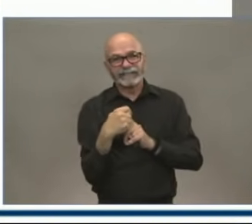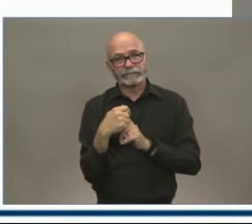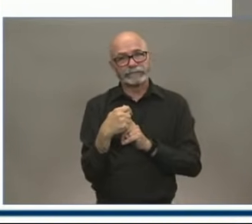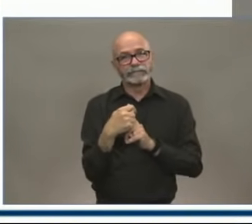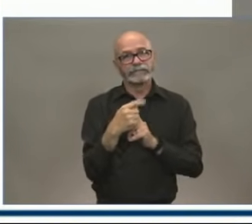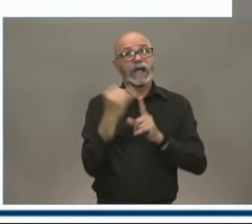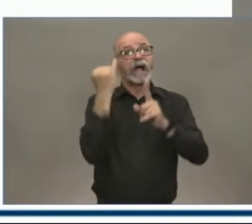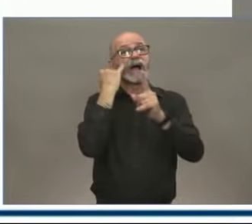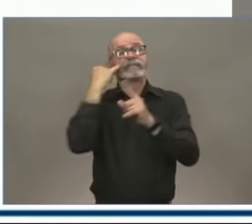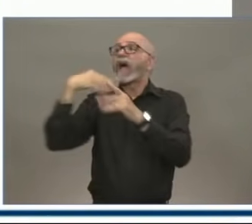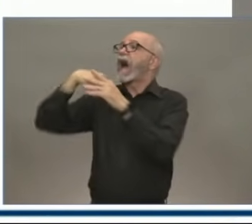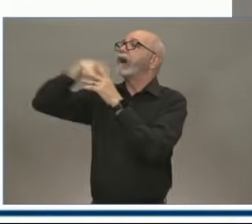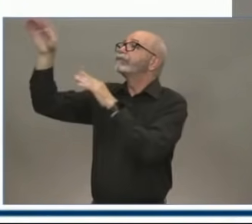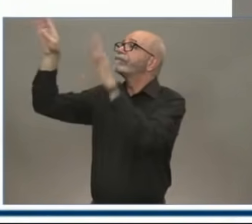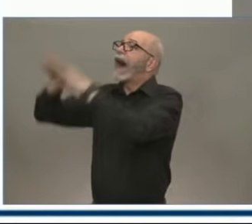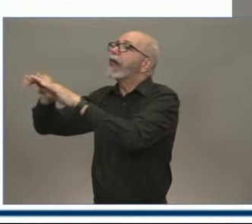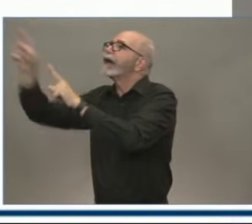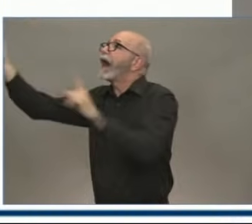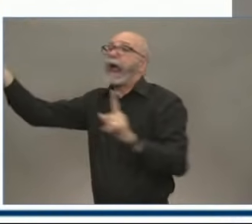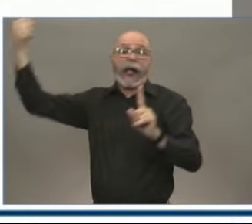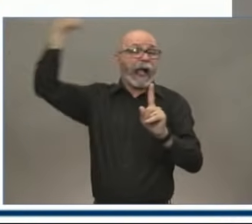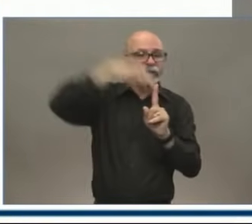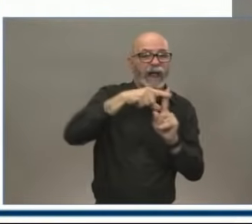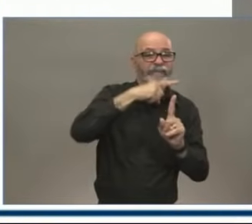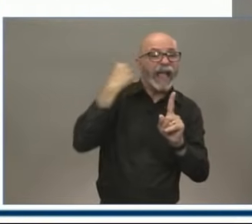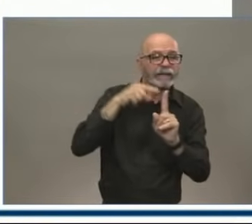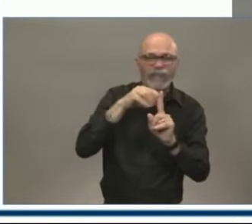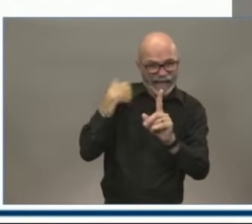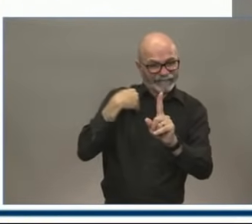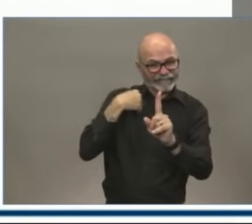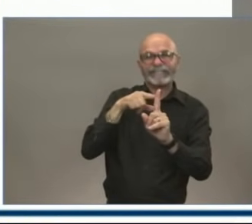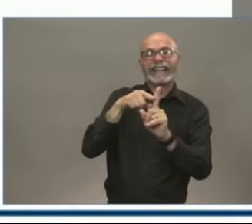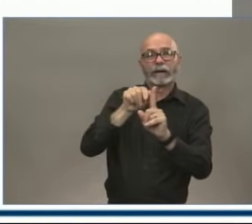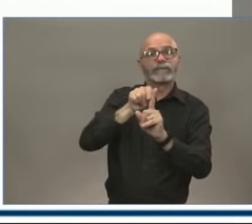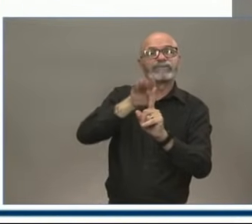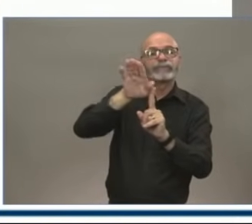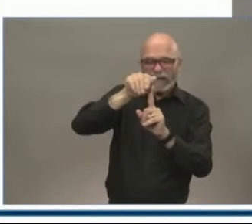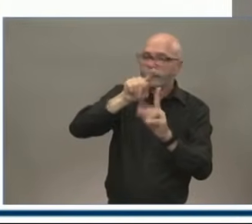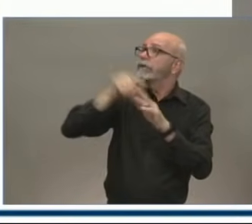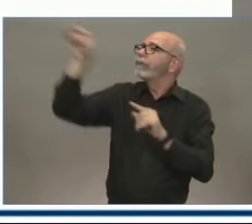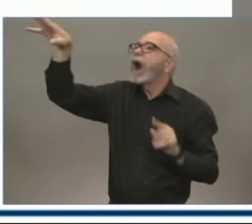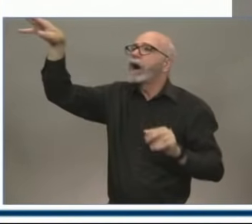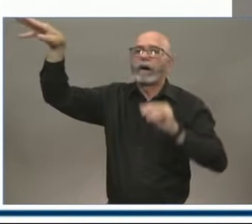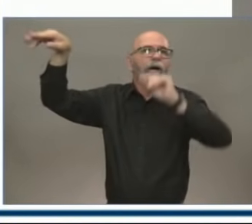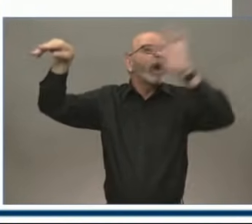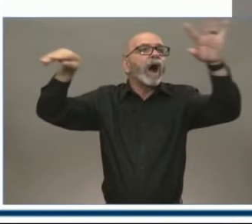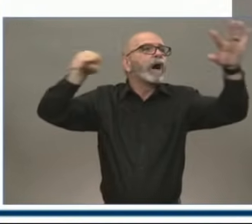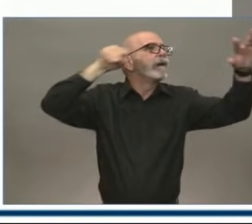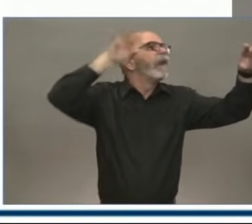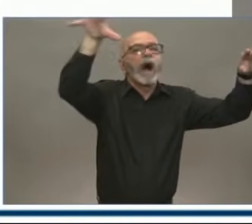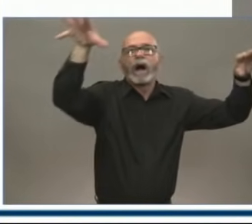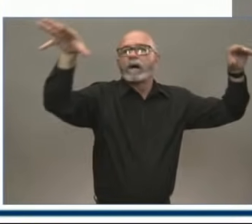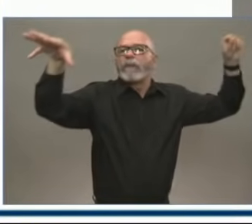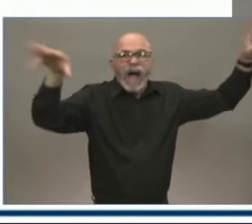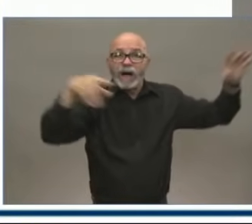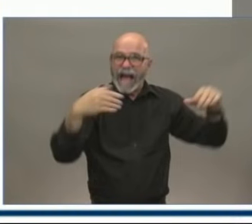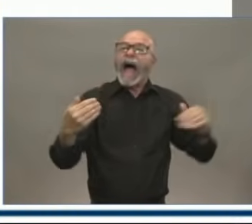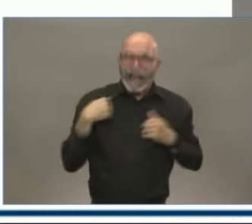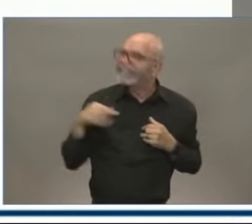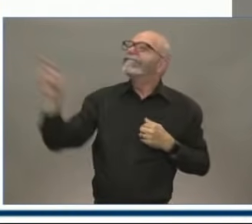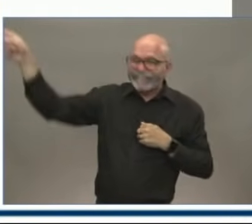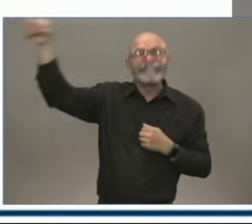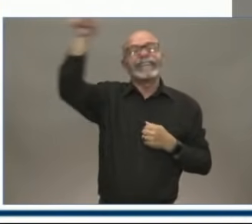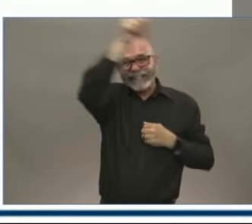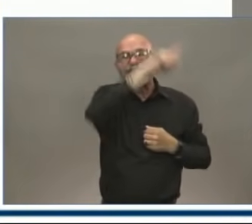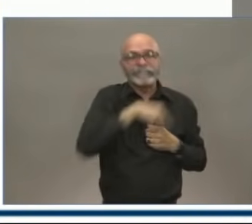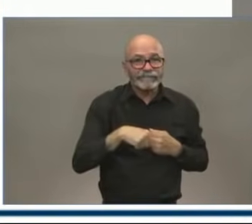Halifax areas and you have an appointment booked at an access centre that's within the Halifax area,